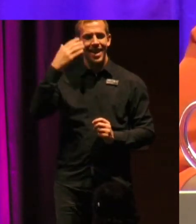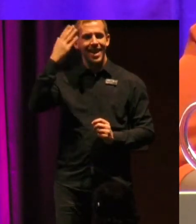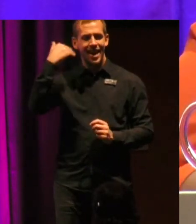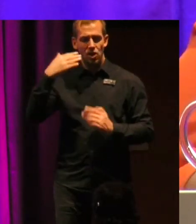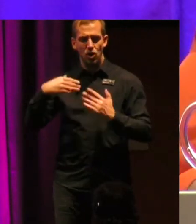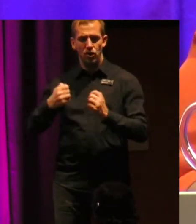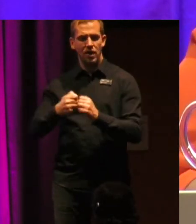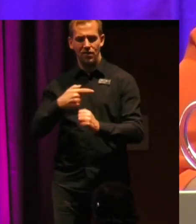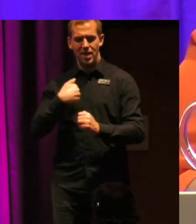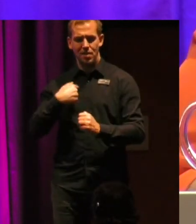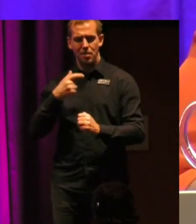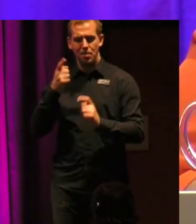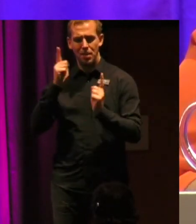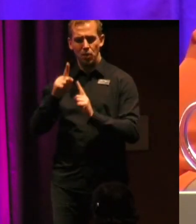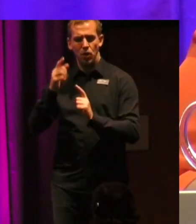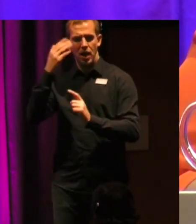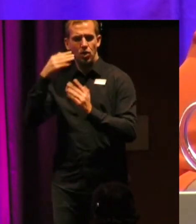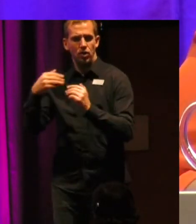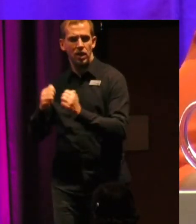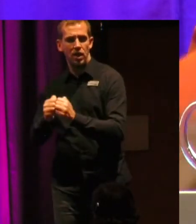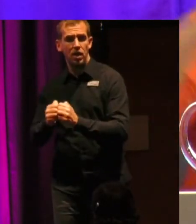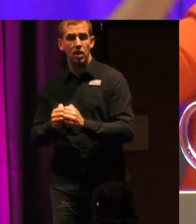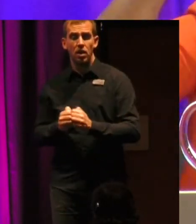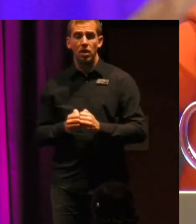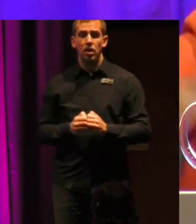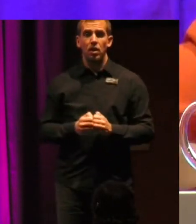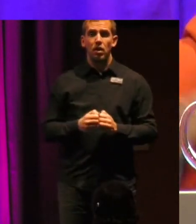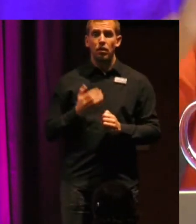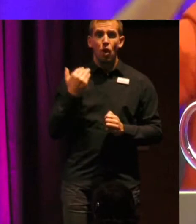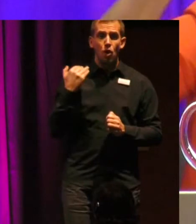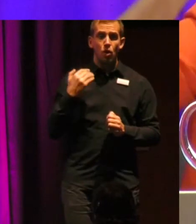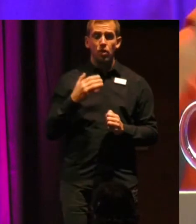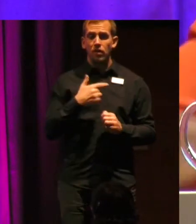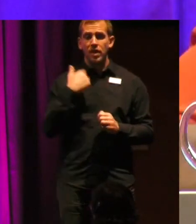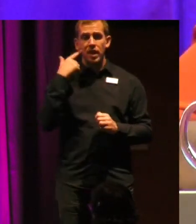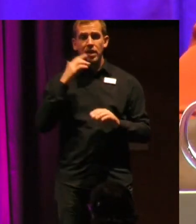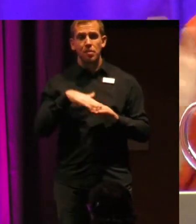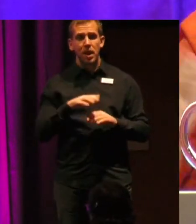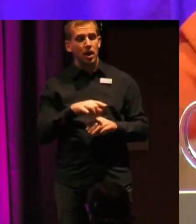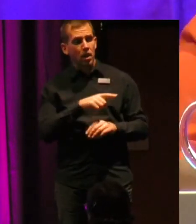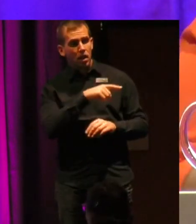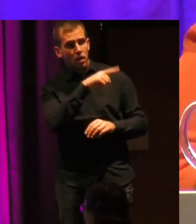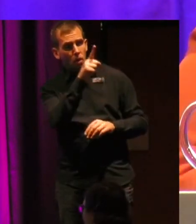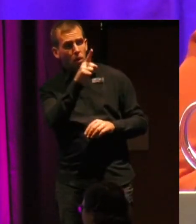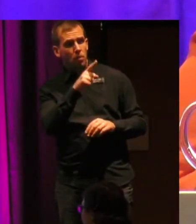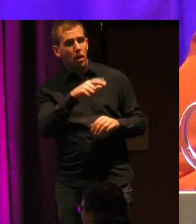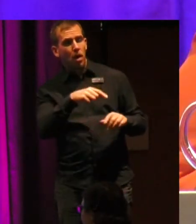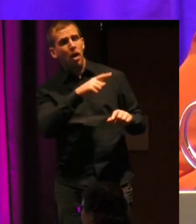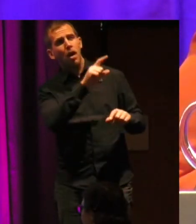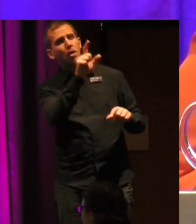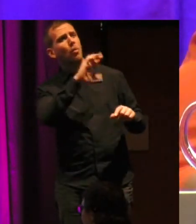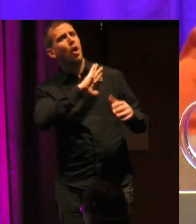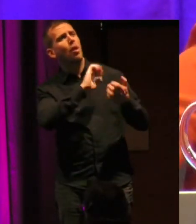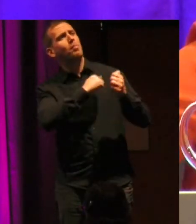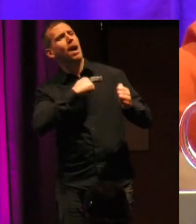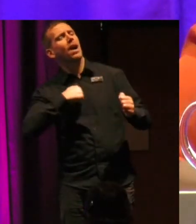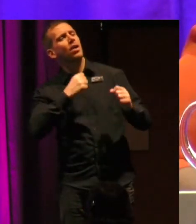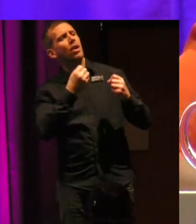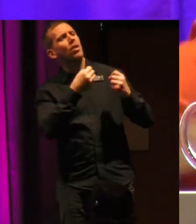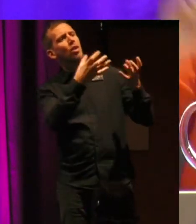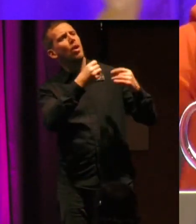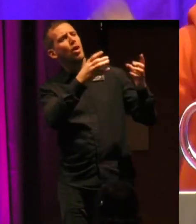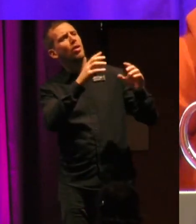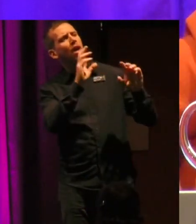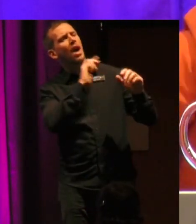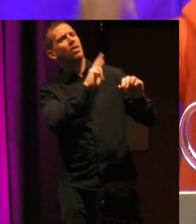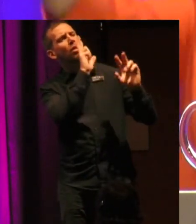was also this idea that someone that's really high up or whatever, they're supposed to take care of everything. So if there's trash on the